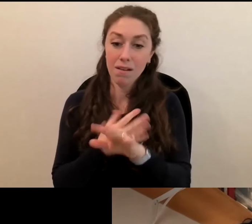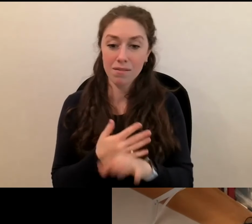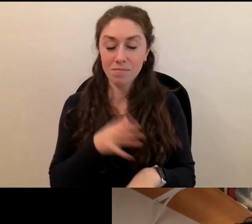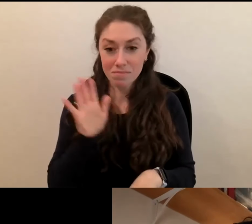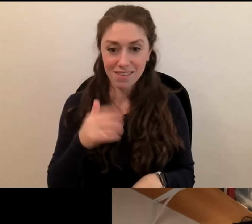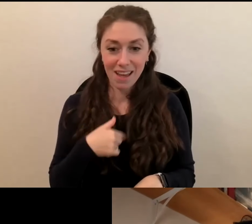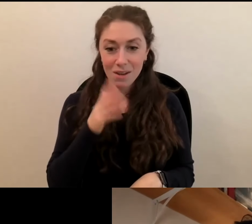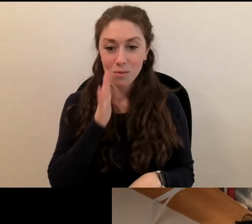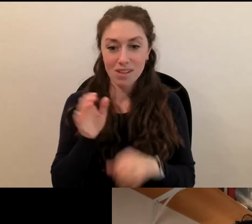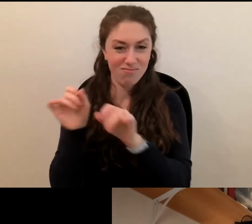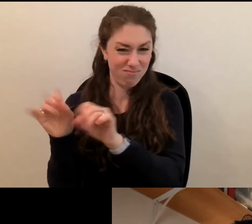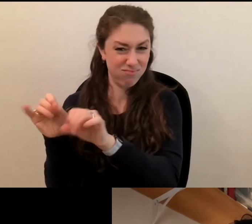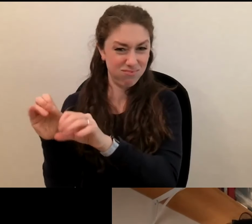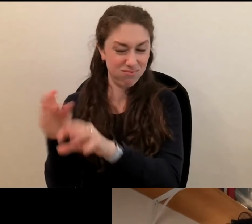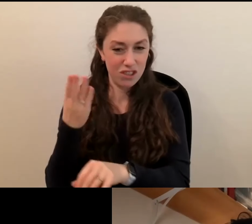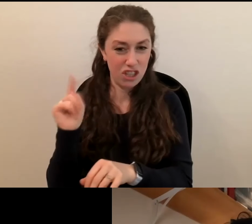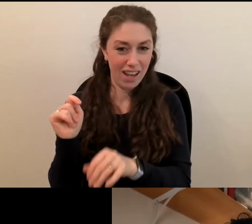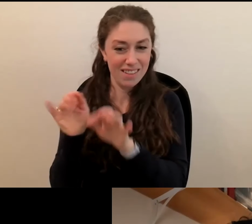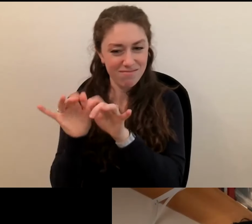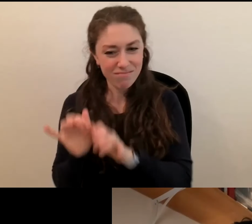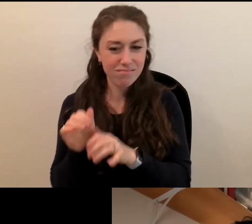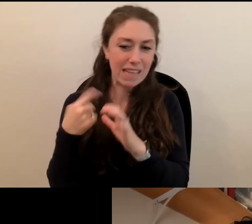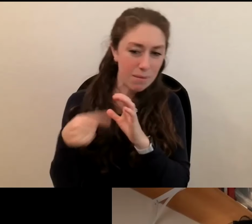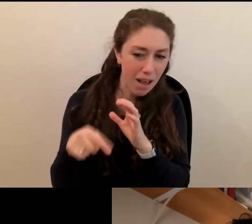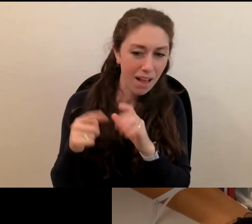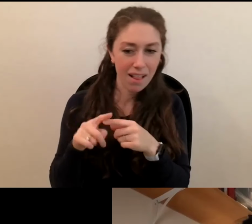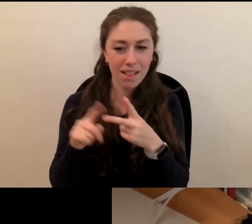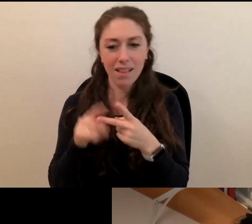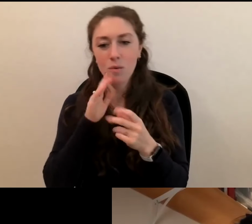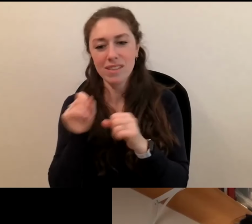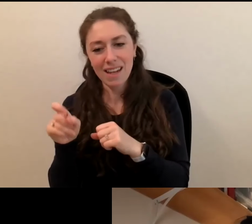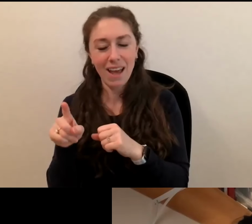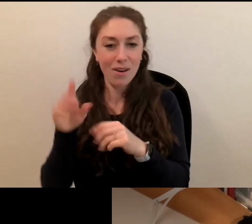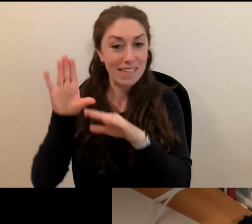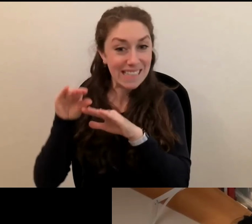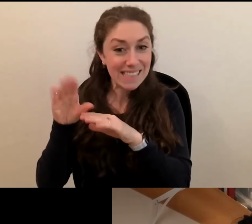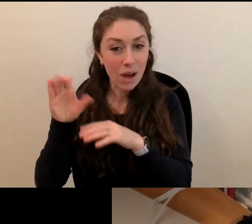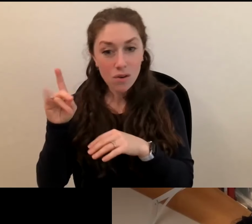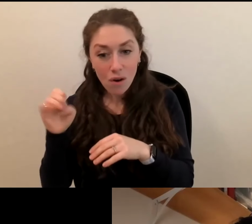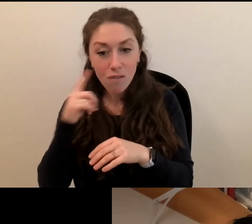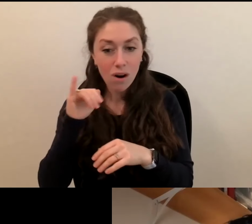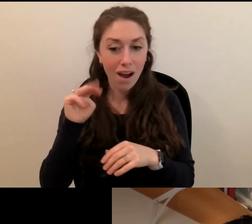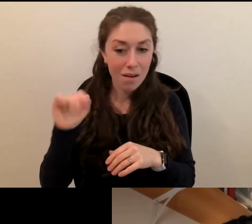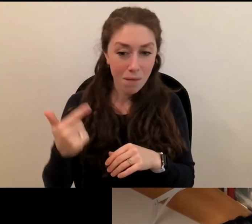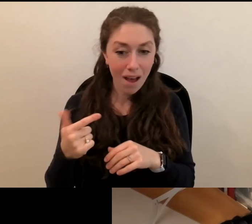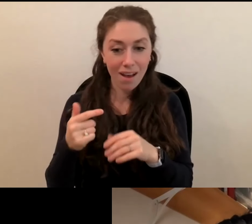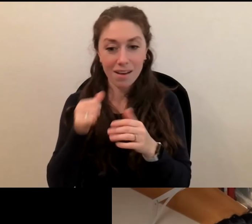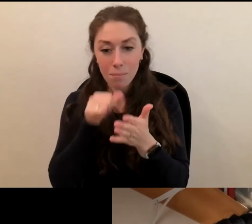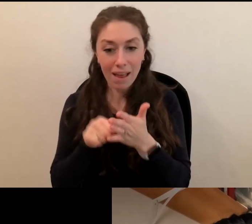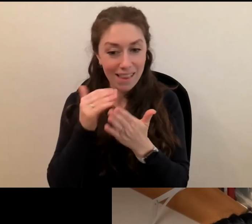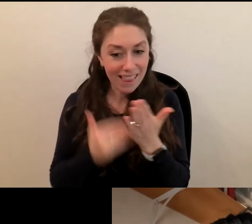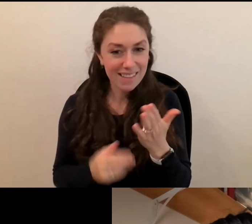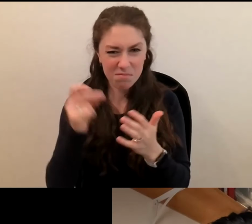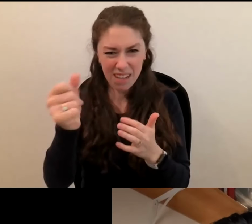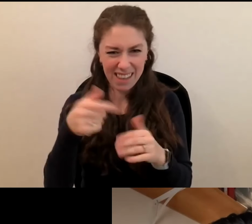whole bunch of stuff in chat now, including my email address. I will send out discount codes to the IMAG mailing list immediately after this